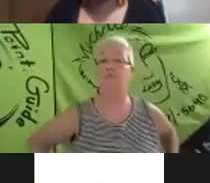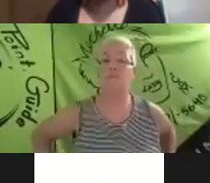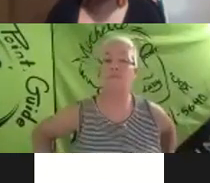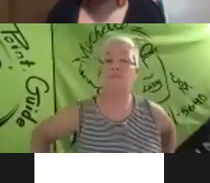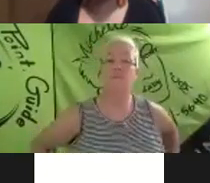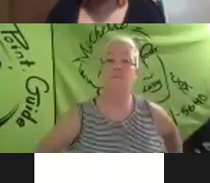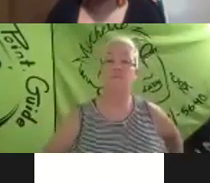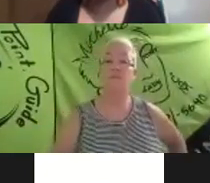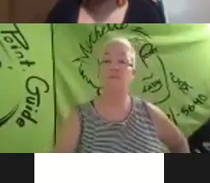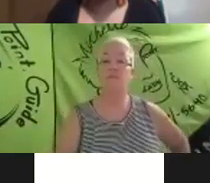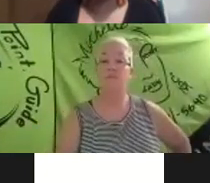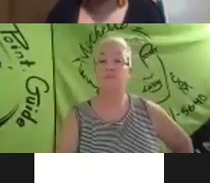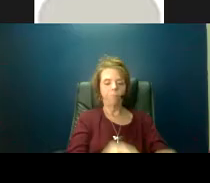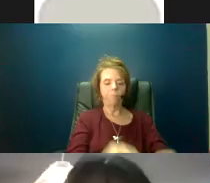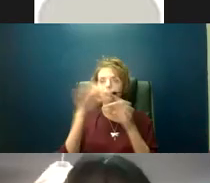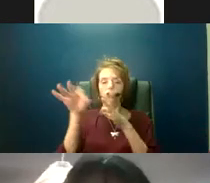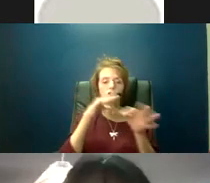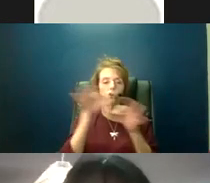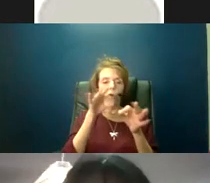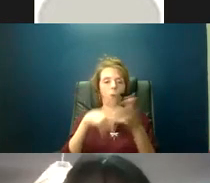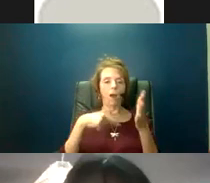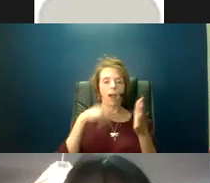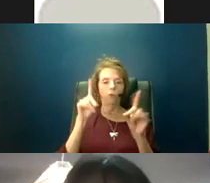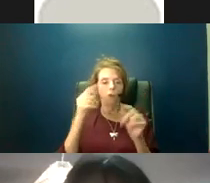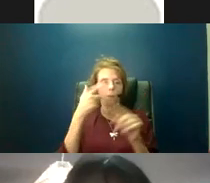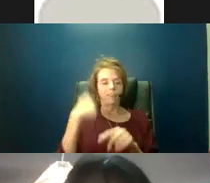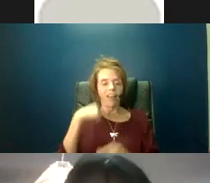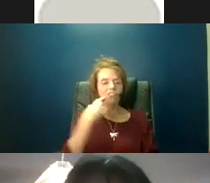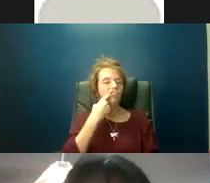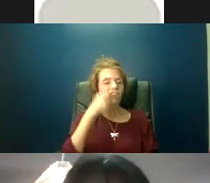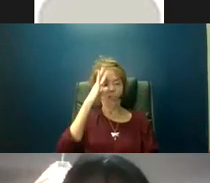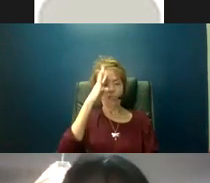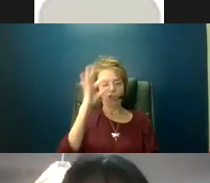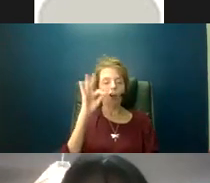I'm going to describe what I'm going to do because I just thought of it.